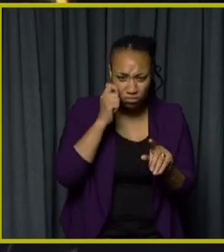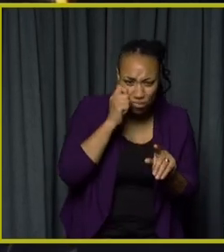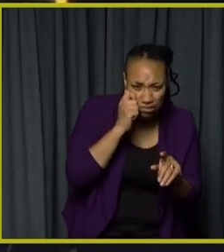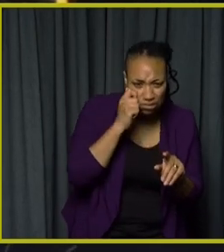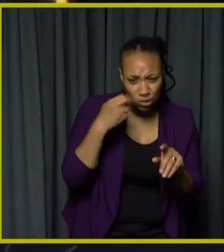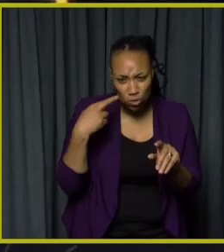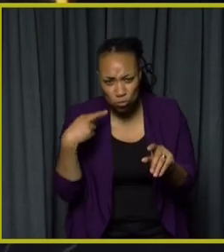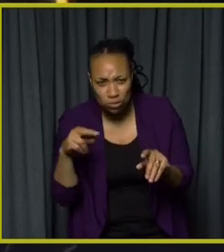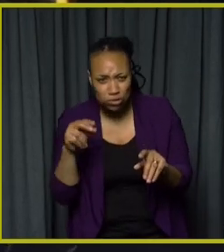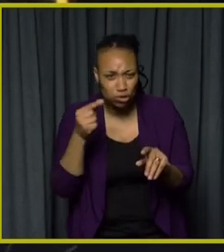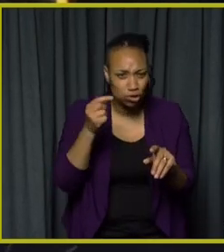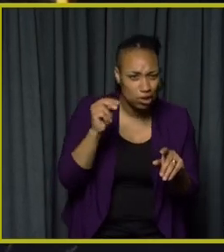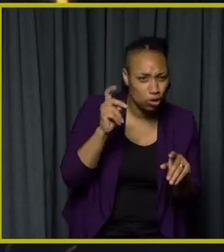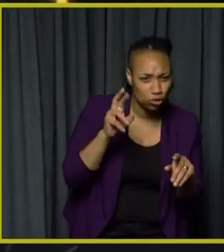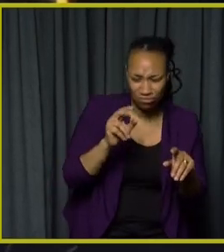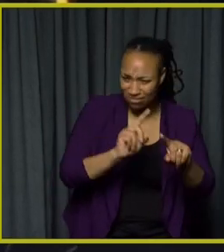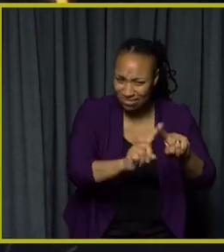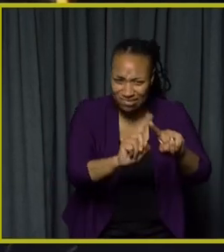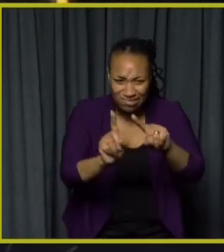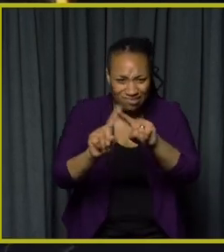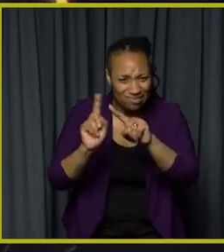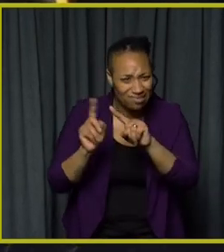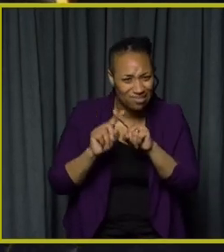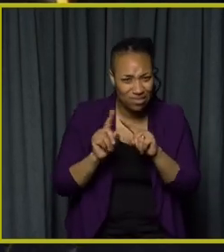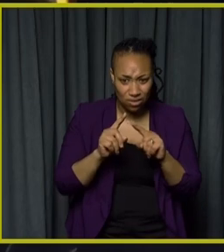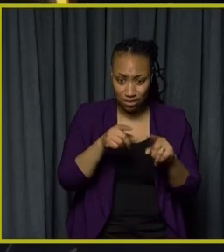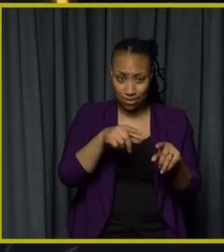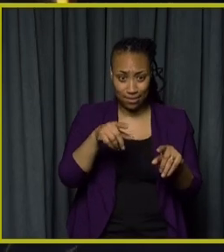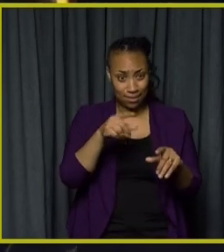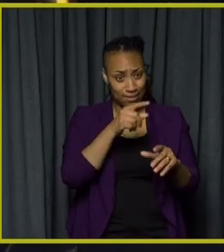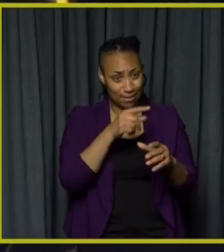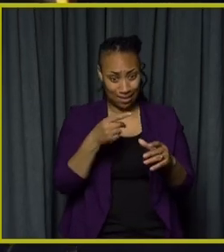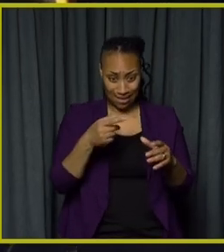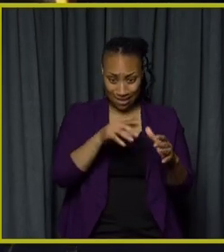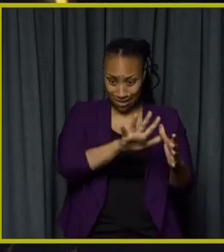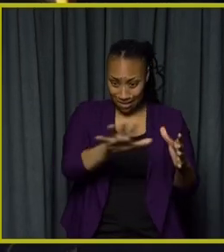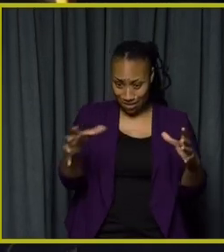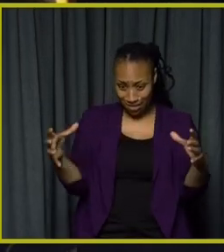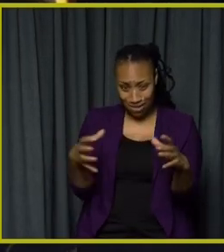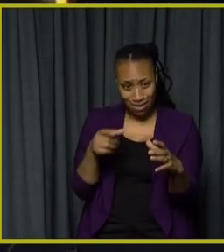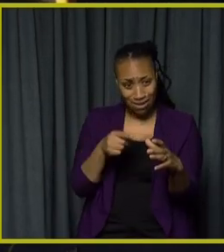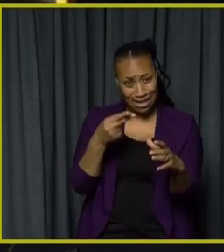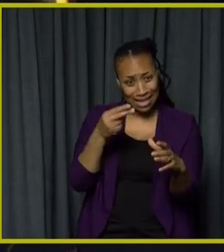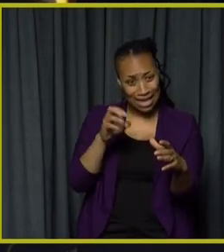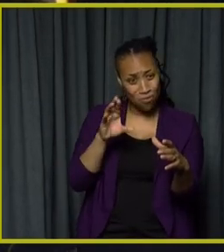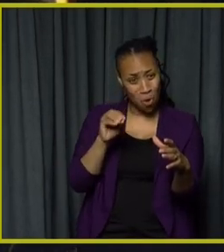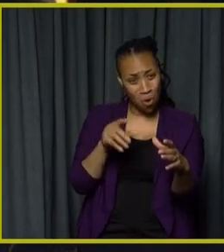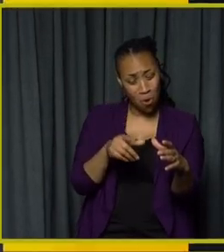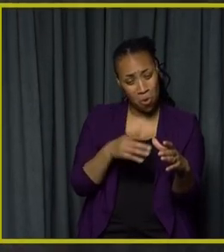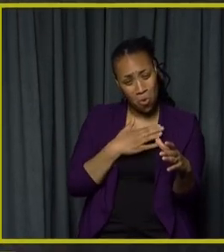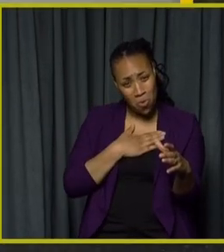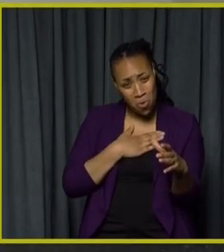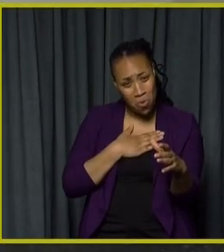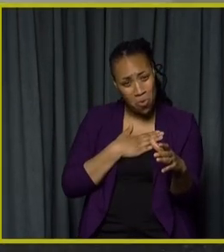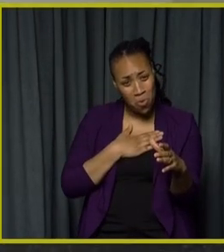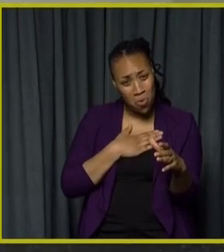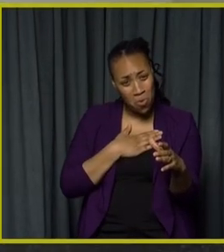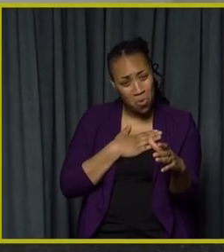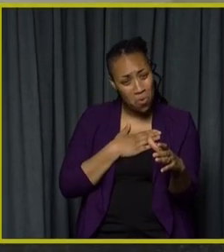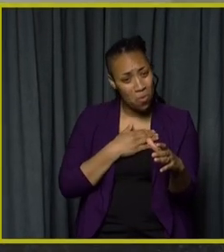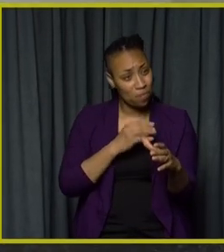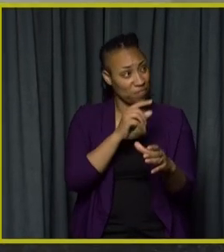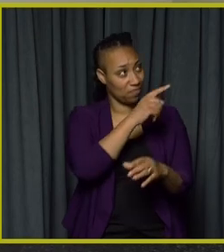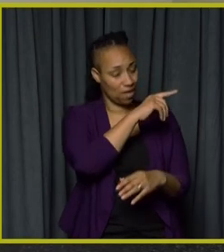heroes who works as a disease intervention specialist for the city of Columbus, Ohio. Thank you,